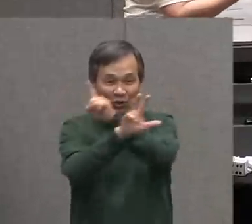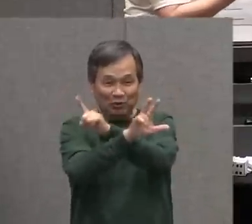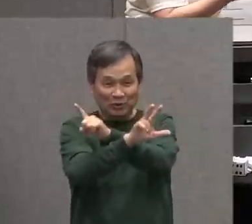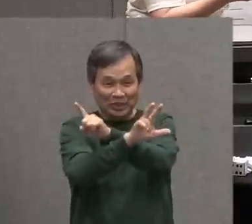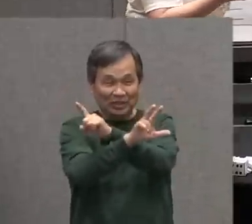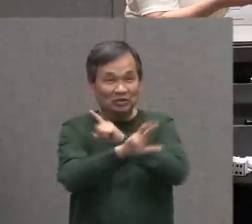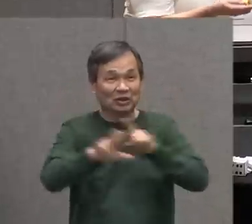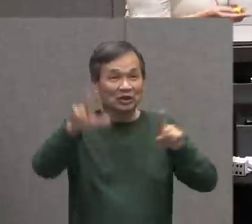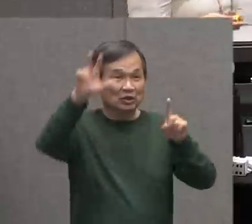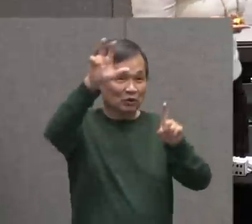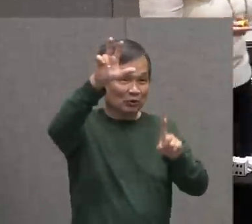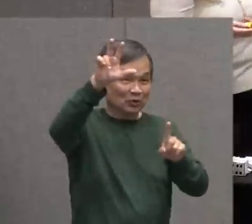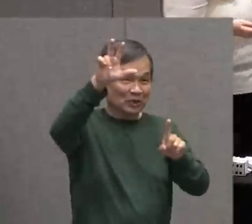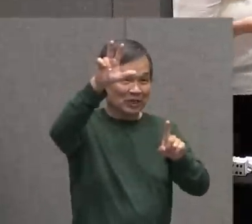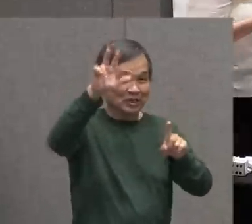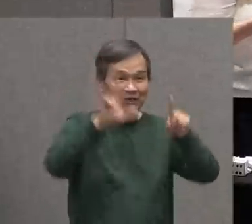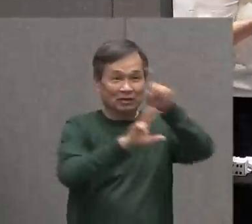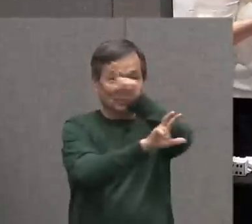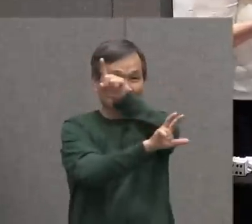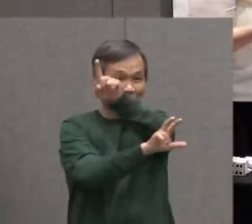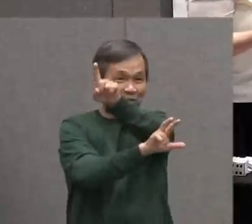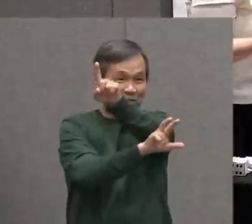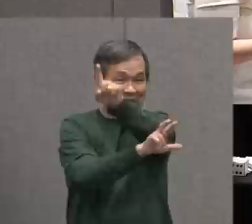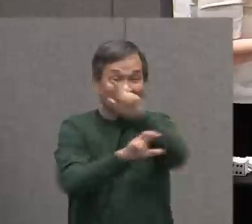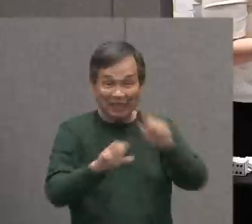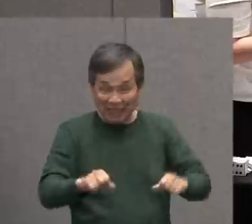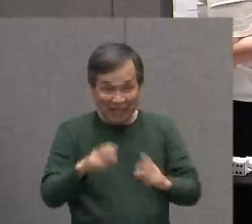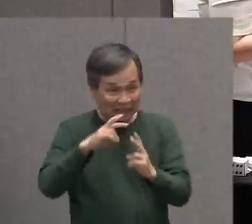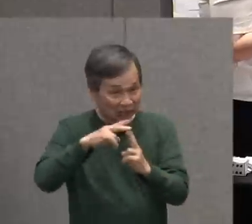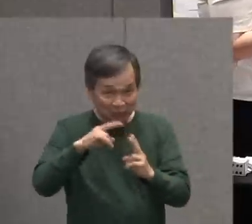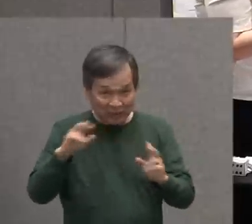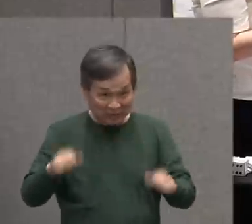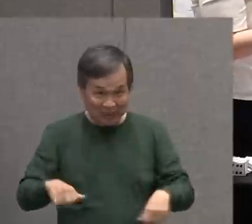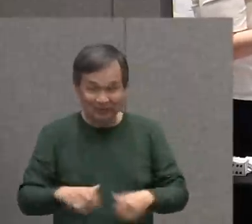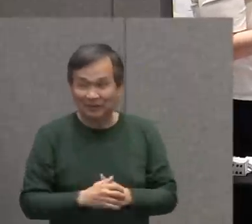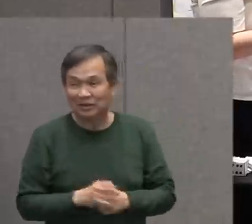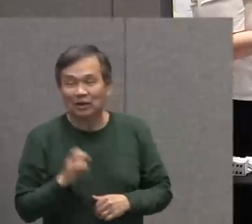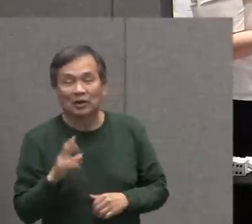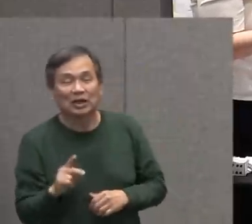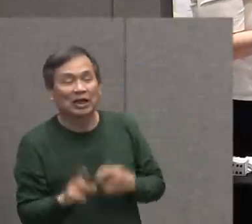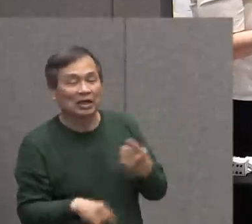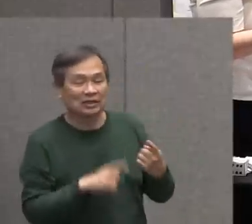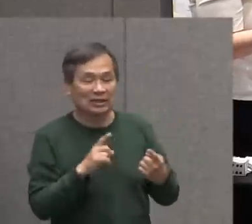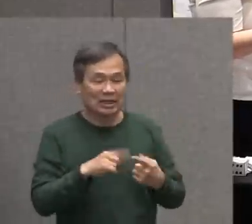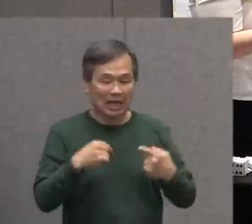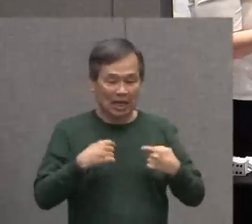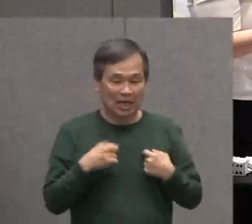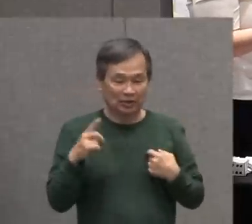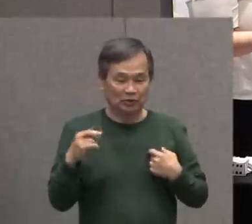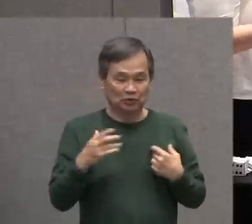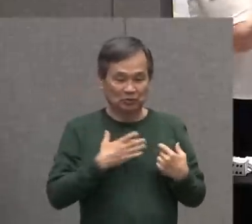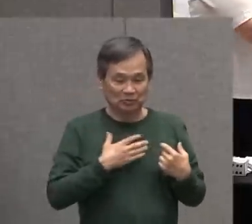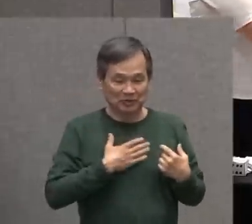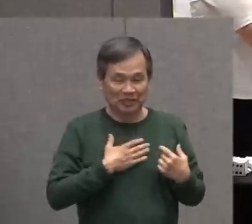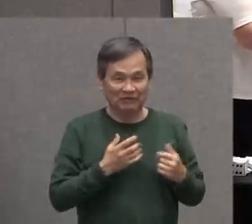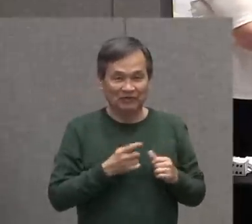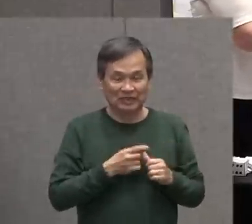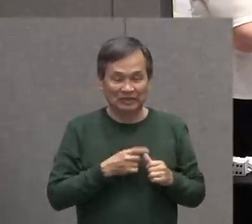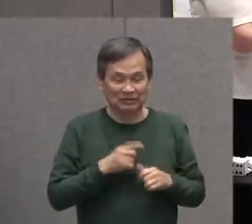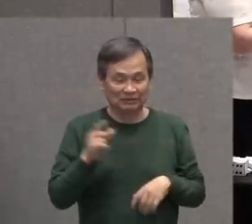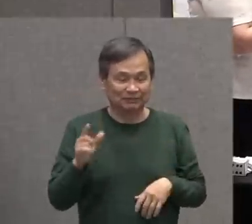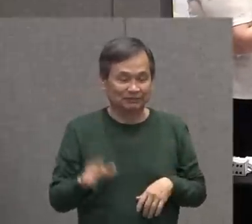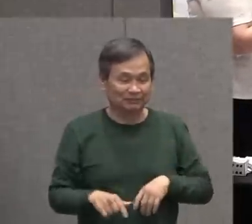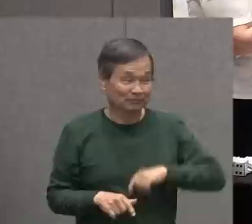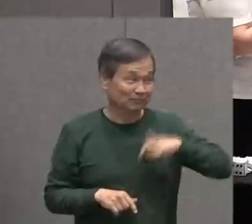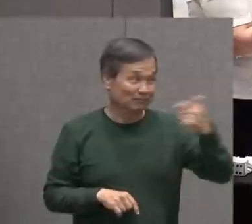on the side lengths that I want to be able to go and do that. Now, once I go ahead and do my turn, Miss Openchain's